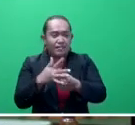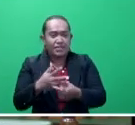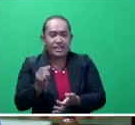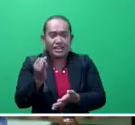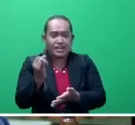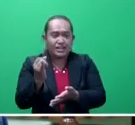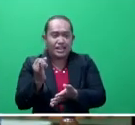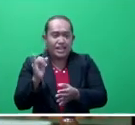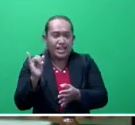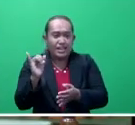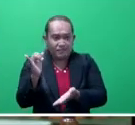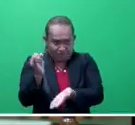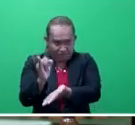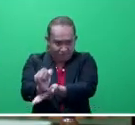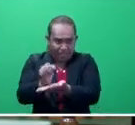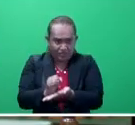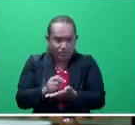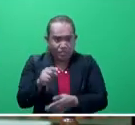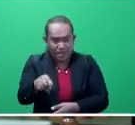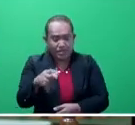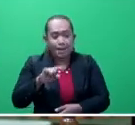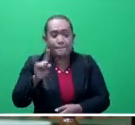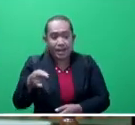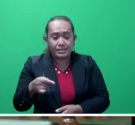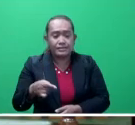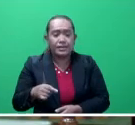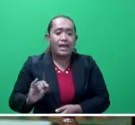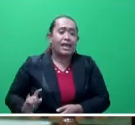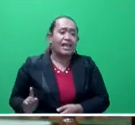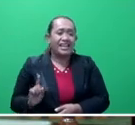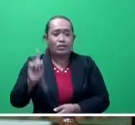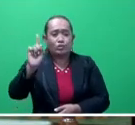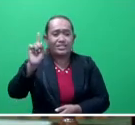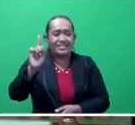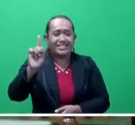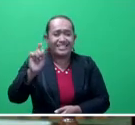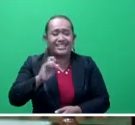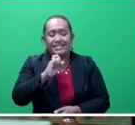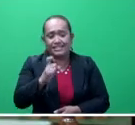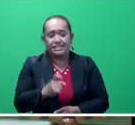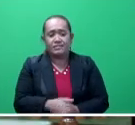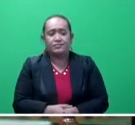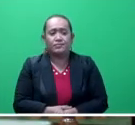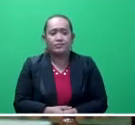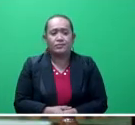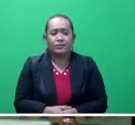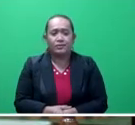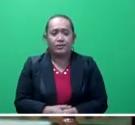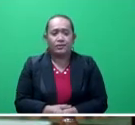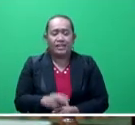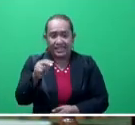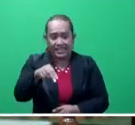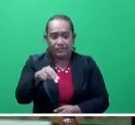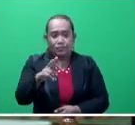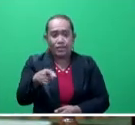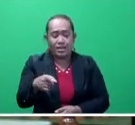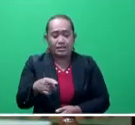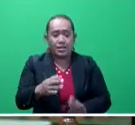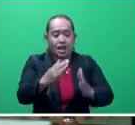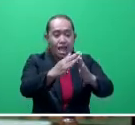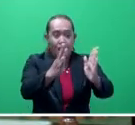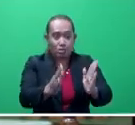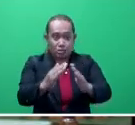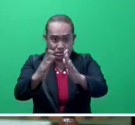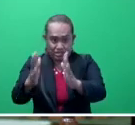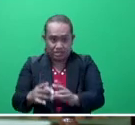terms of hardship. Electricity is a pillar of a modern Fijian economy that cannot be allowed to crumble. For households earning an annual income of